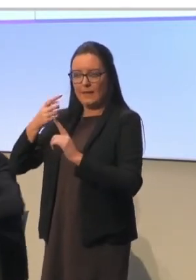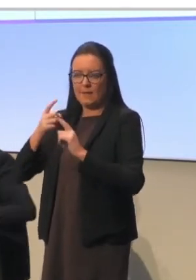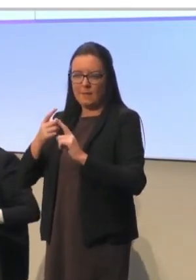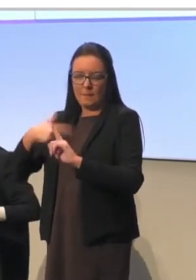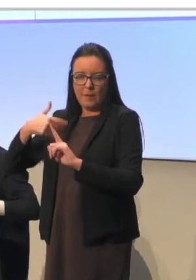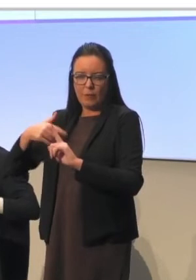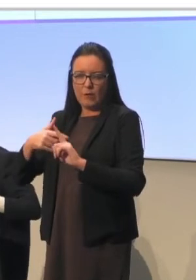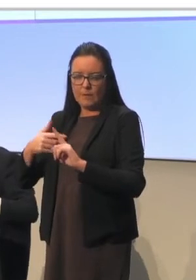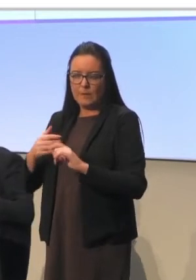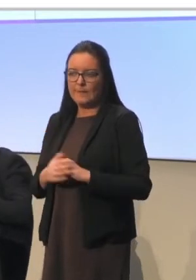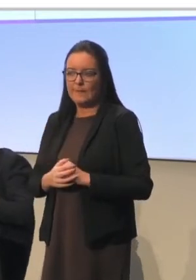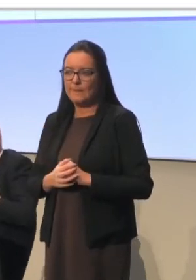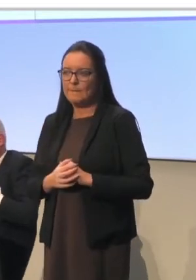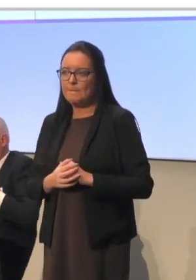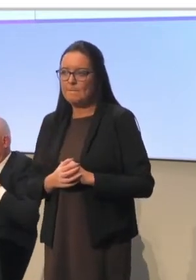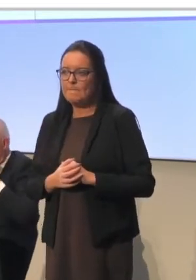Perfect.